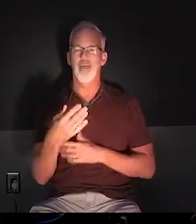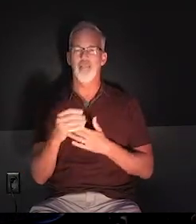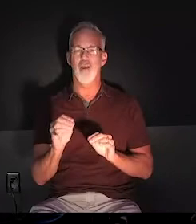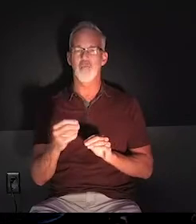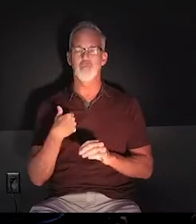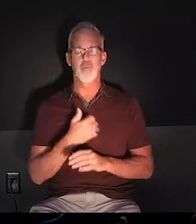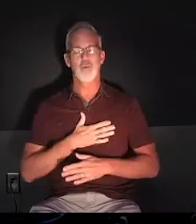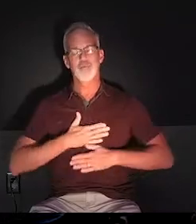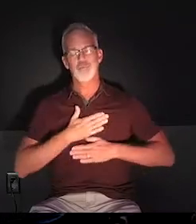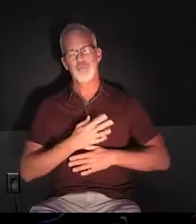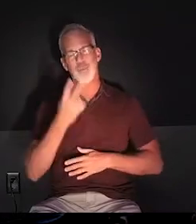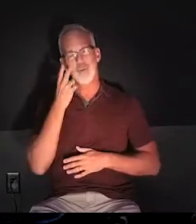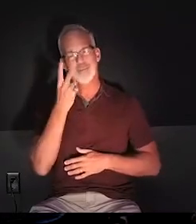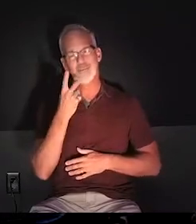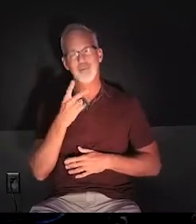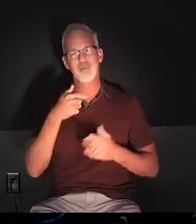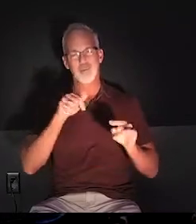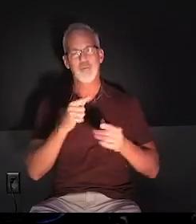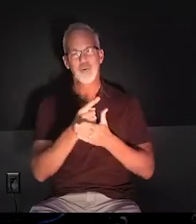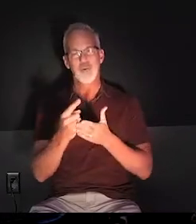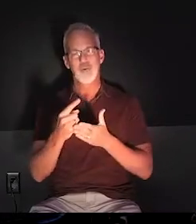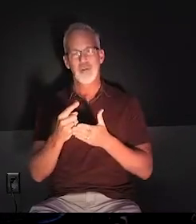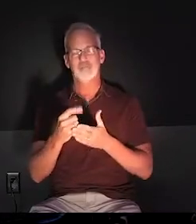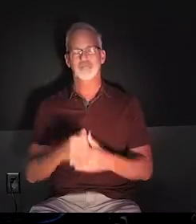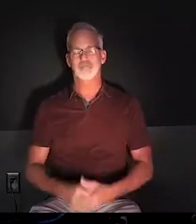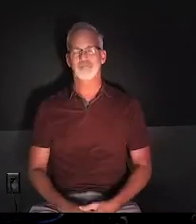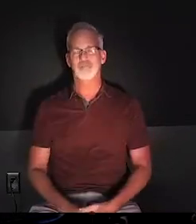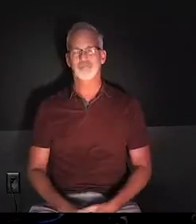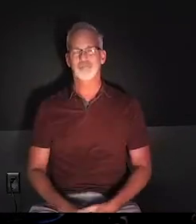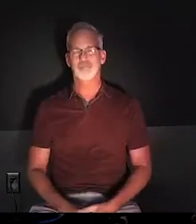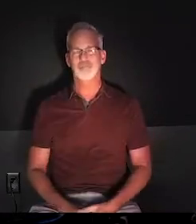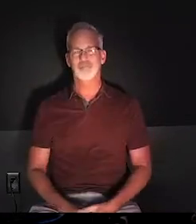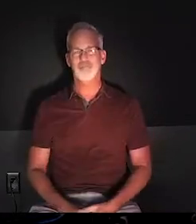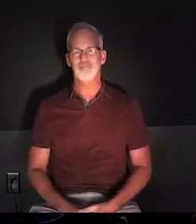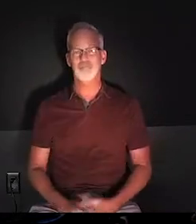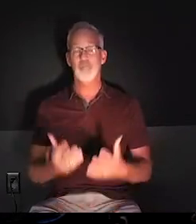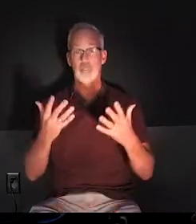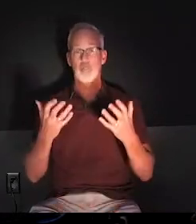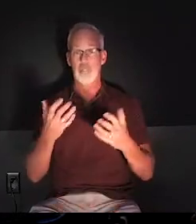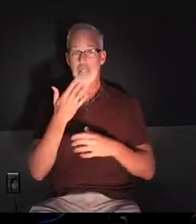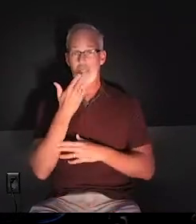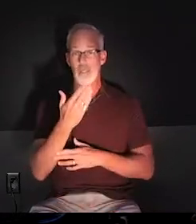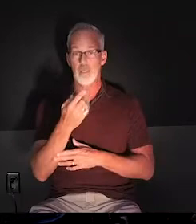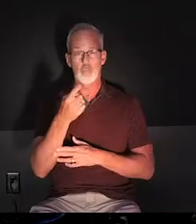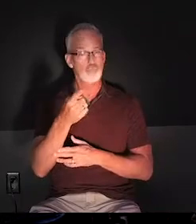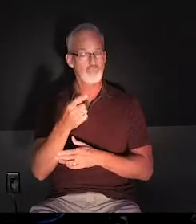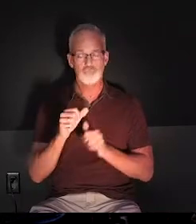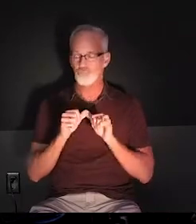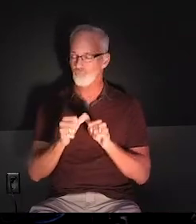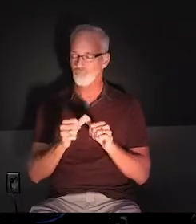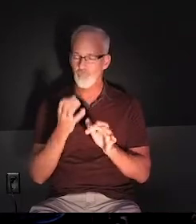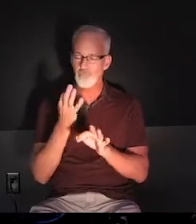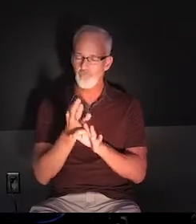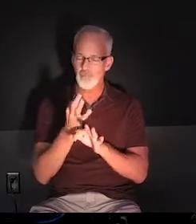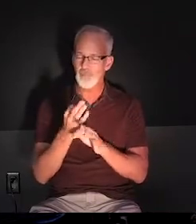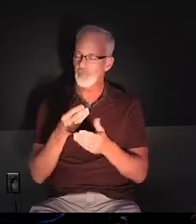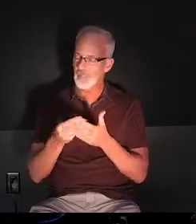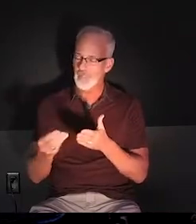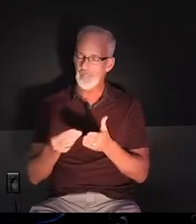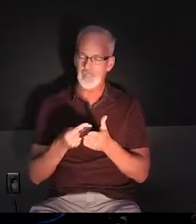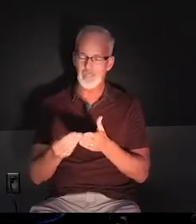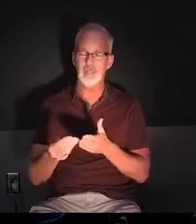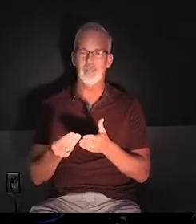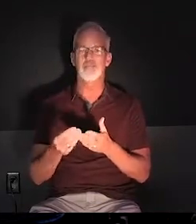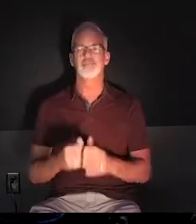staff is back in the office every day, and we'd love to see you. We want to thank you for being so faithful in your giving to the ministry